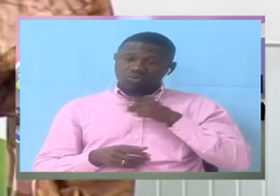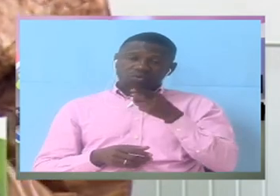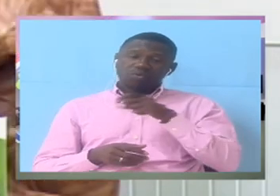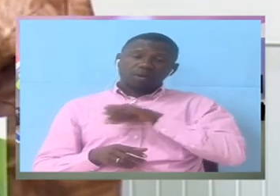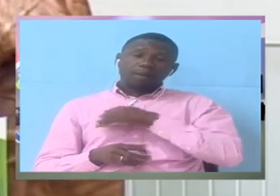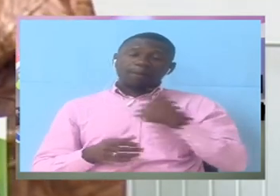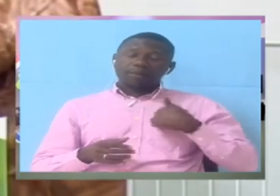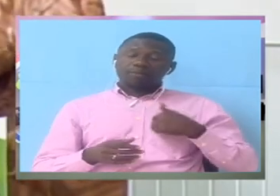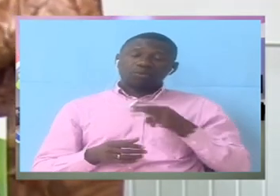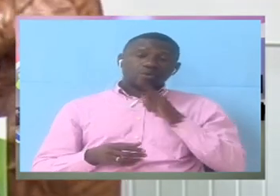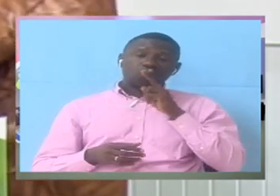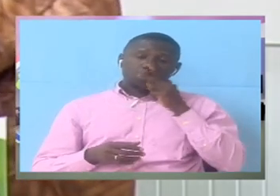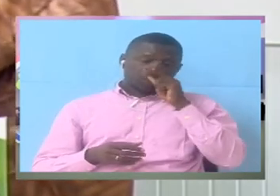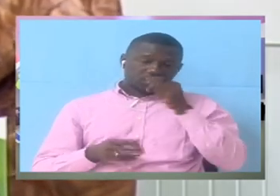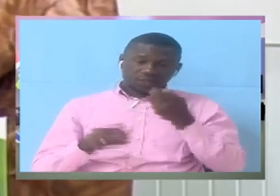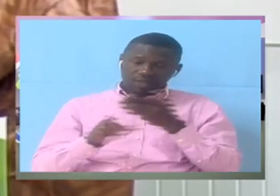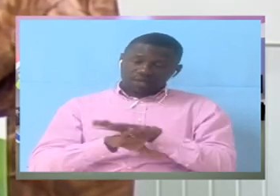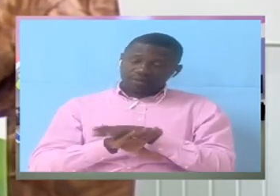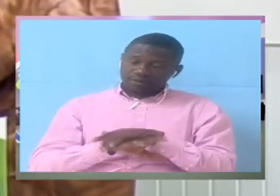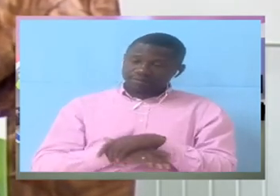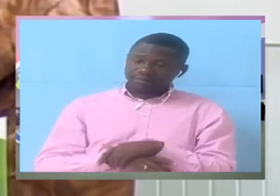people.